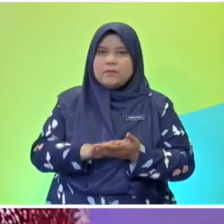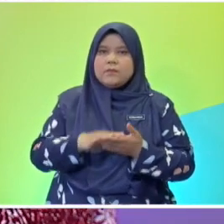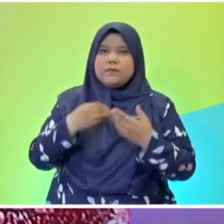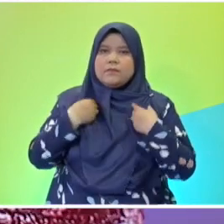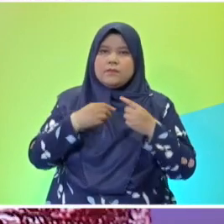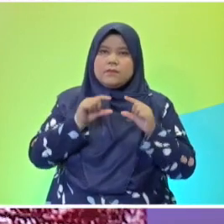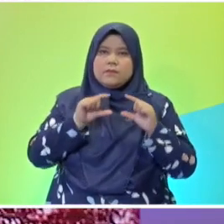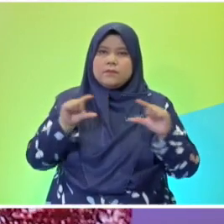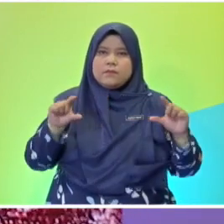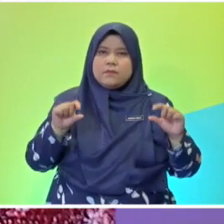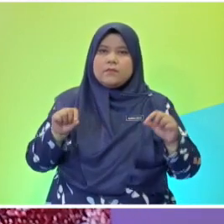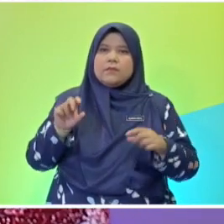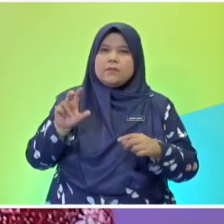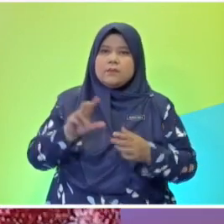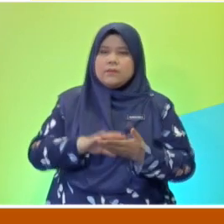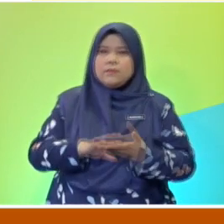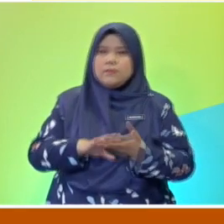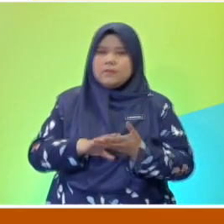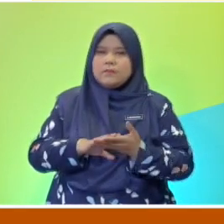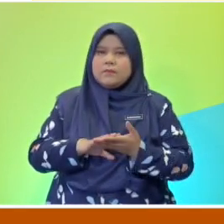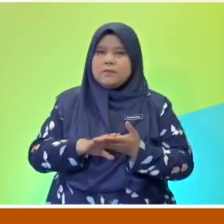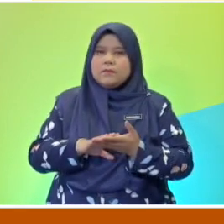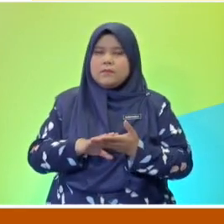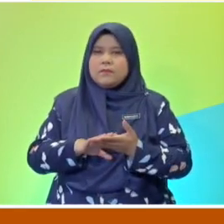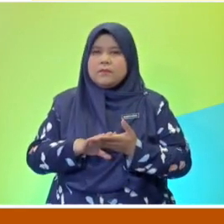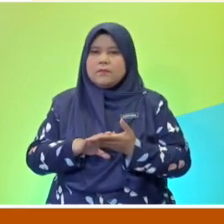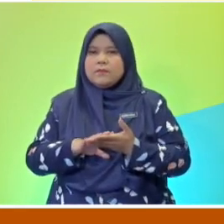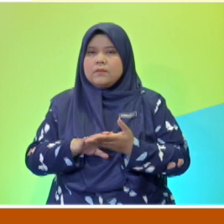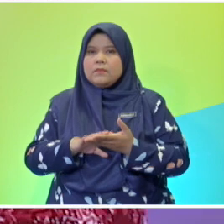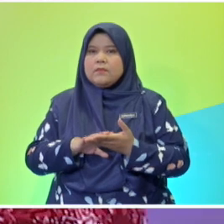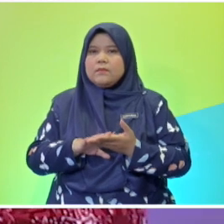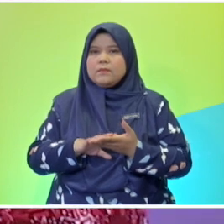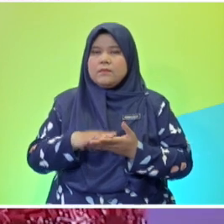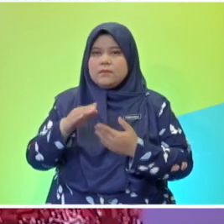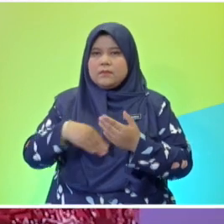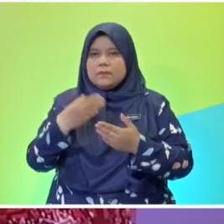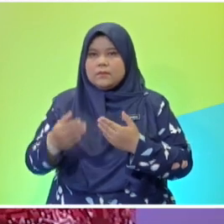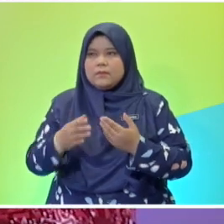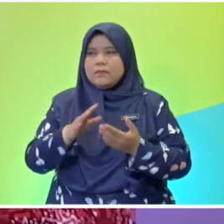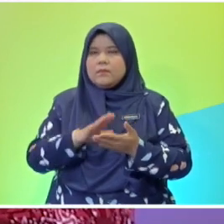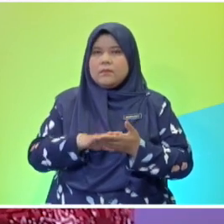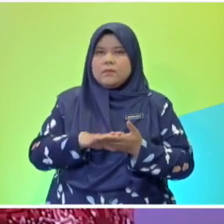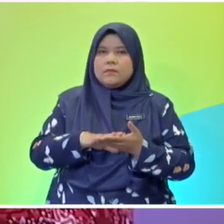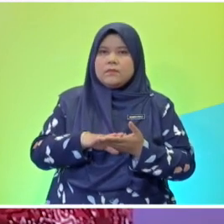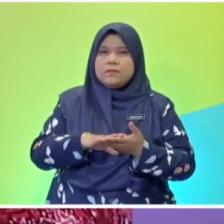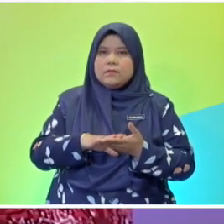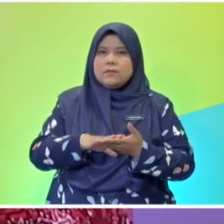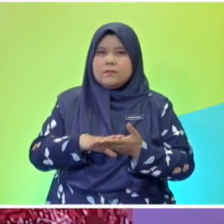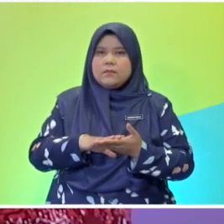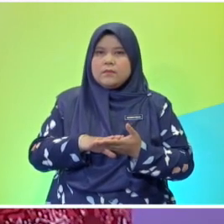there 80 words. Yeah. Okay. So all right, moving on to next one. Okay, 80